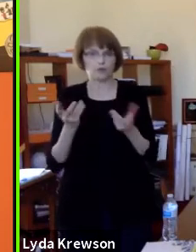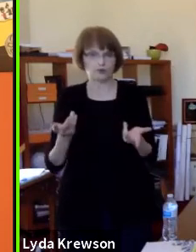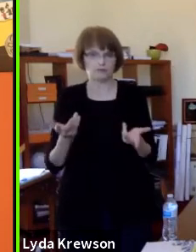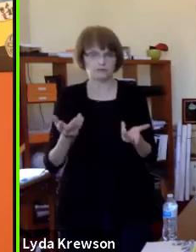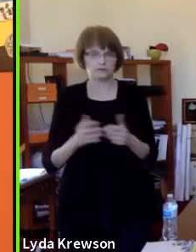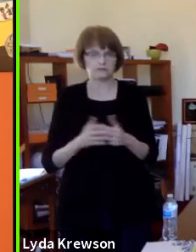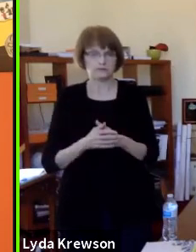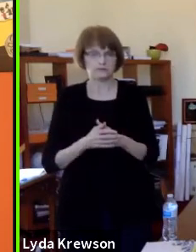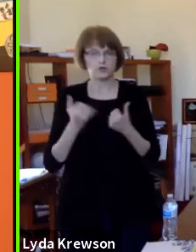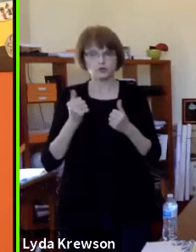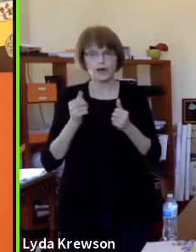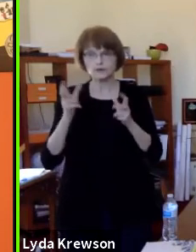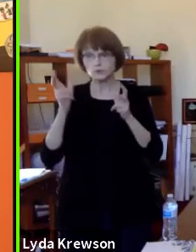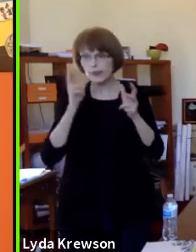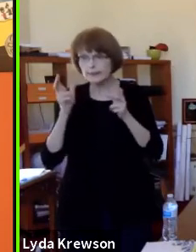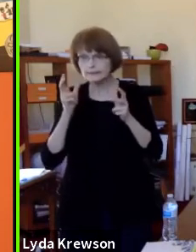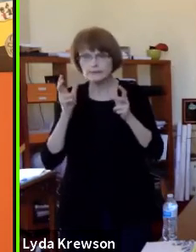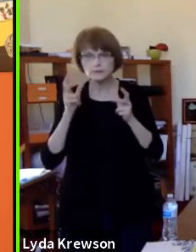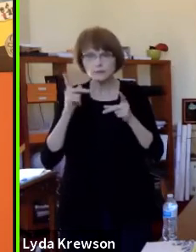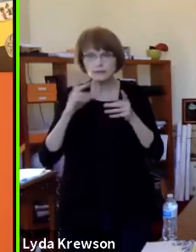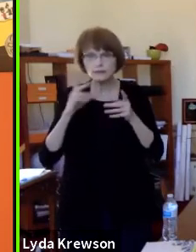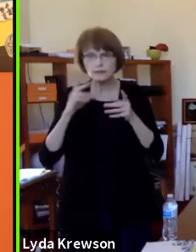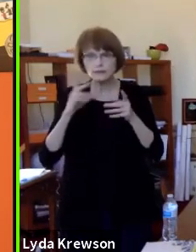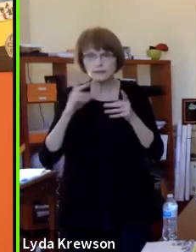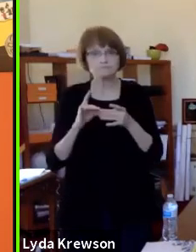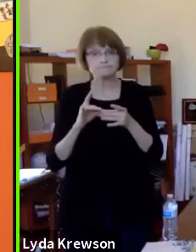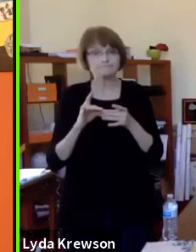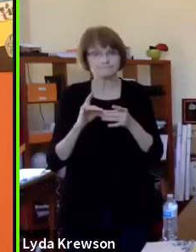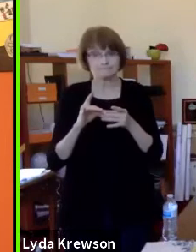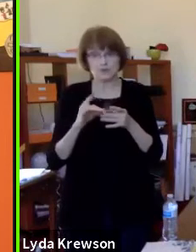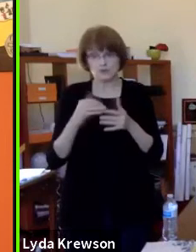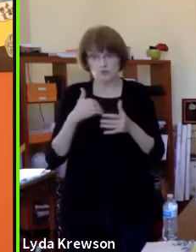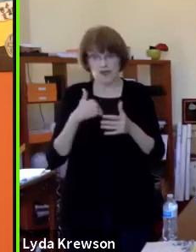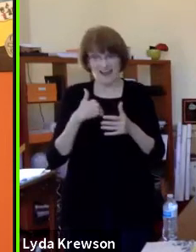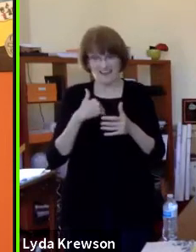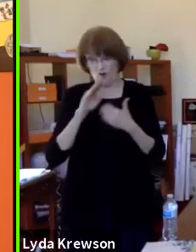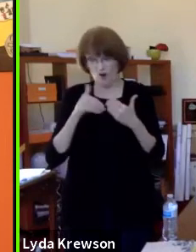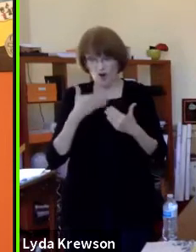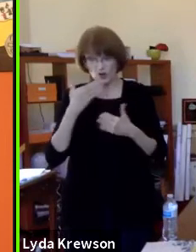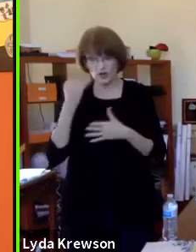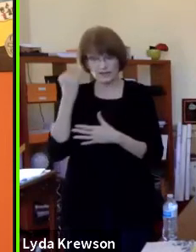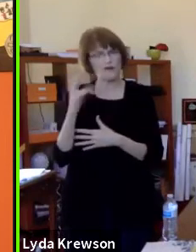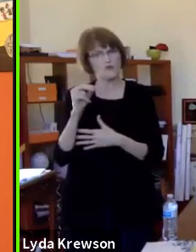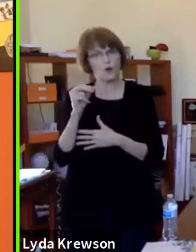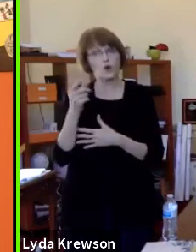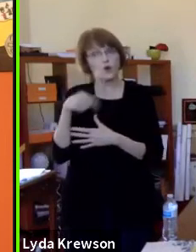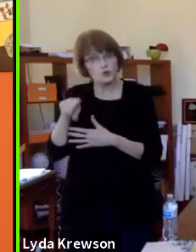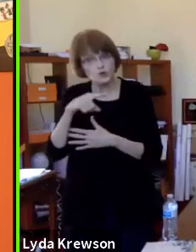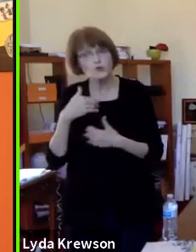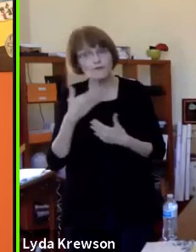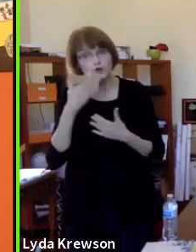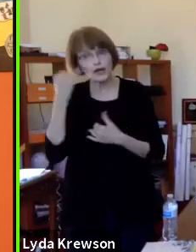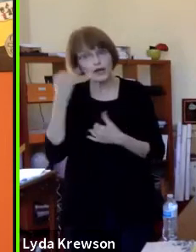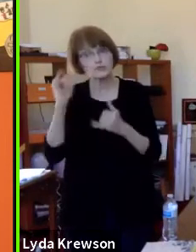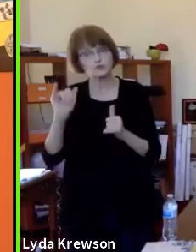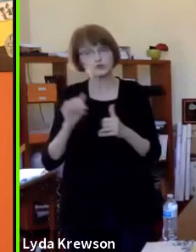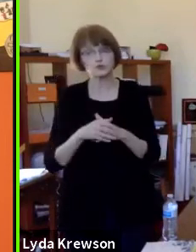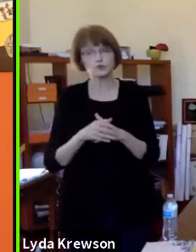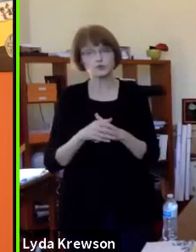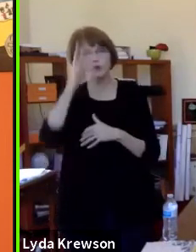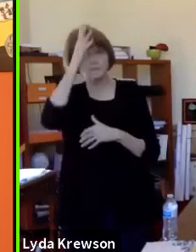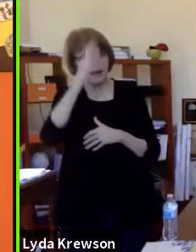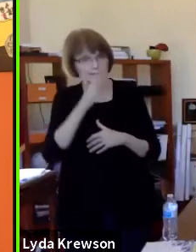represent. Try to listen to people because, you know, I don't have all the good ideas. You guys have good ideas too. And your